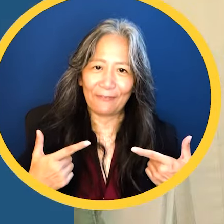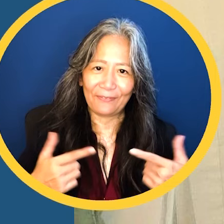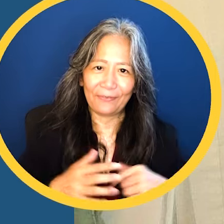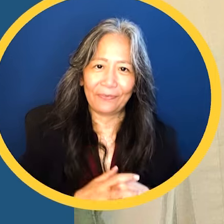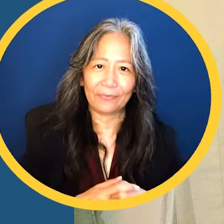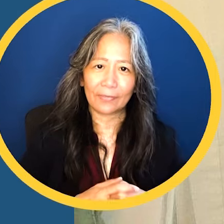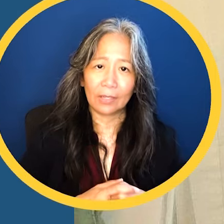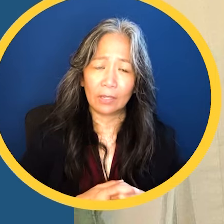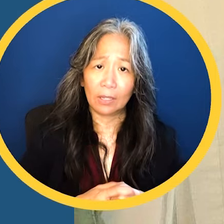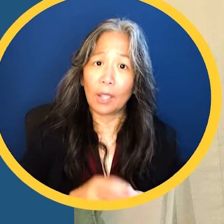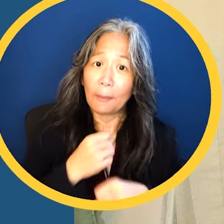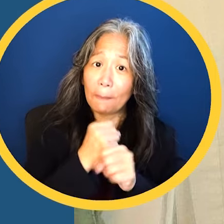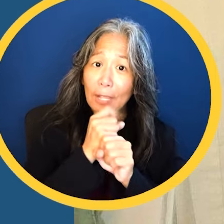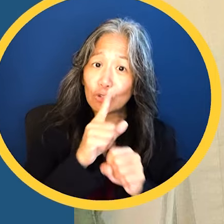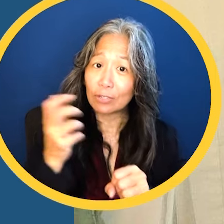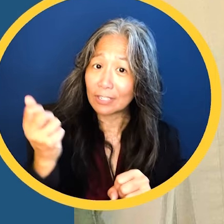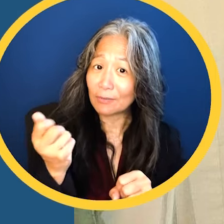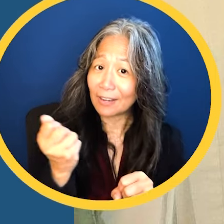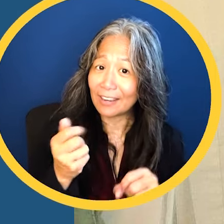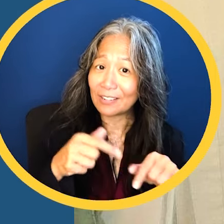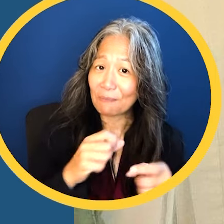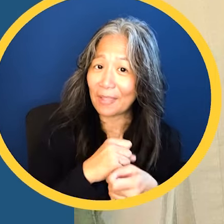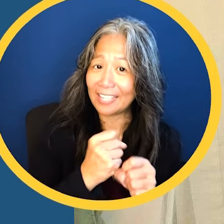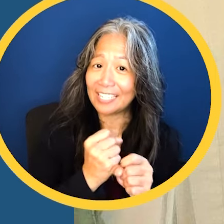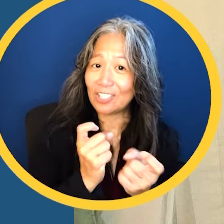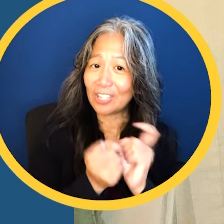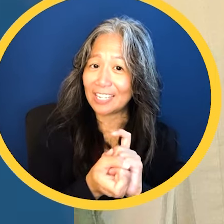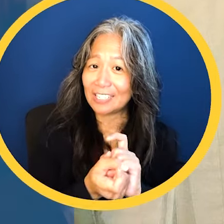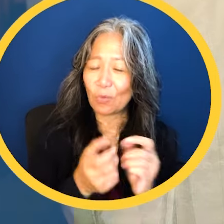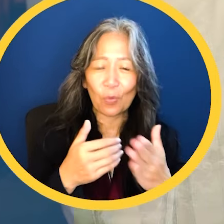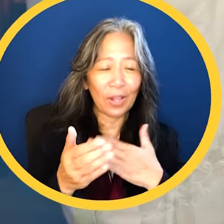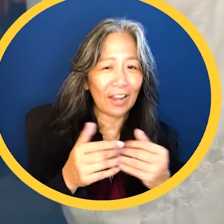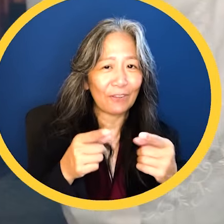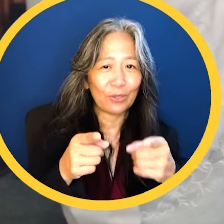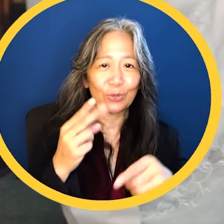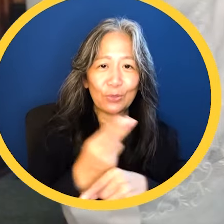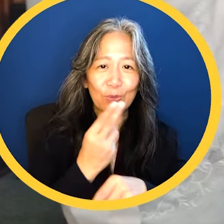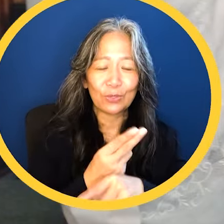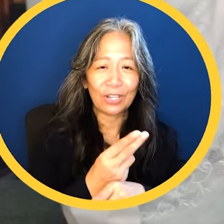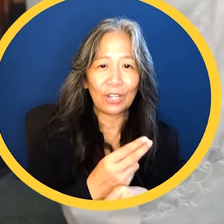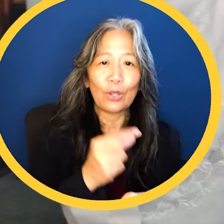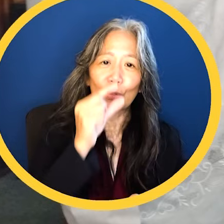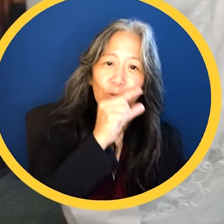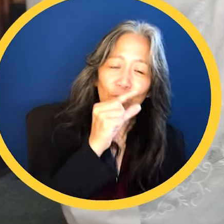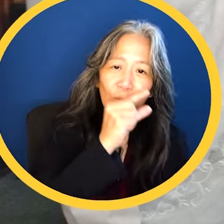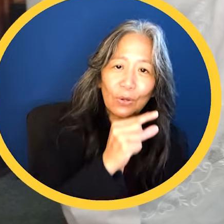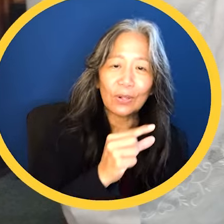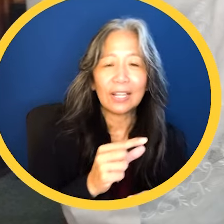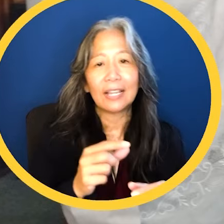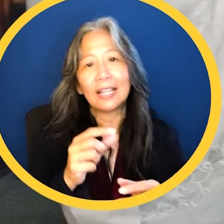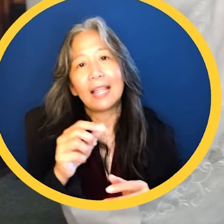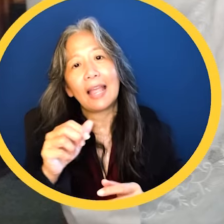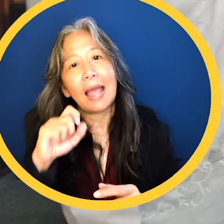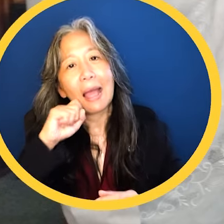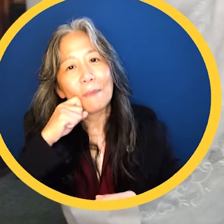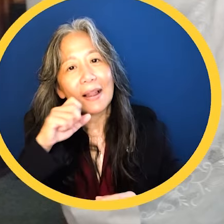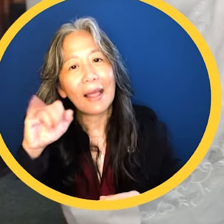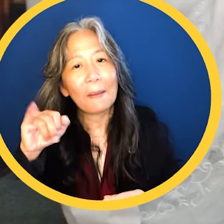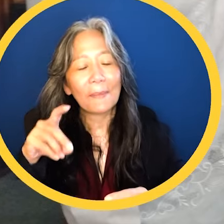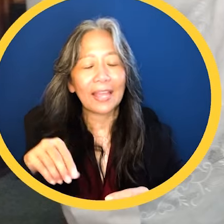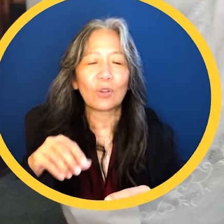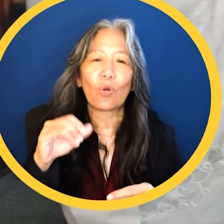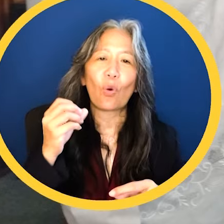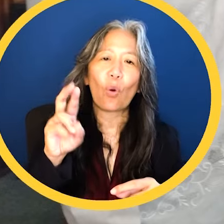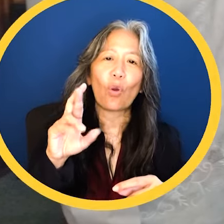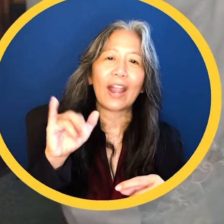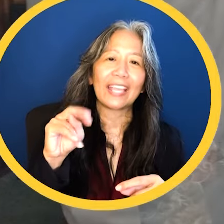life. Be sure to subscribe to Making Changes on whatever platform you're listening from, Google, Apple Podcasts, Spotify, or the INC